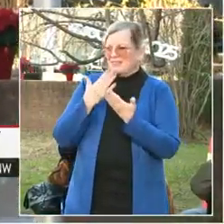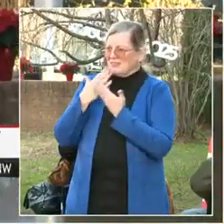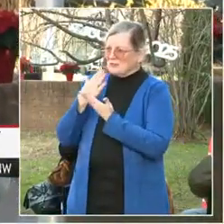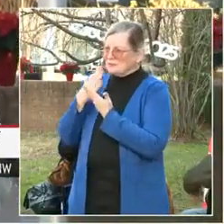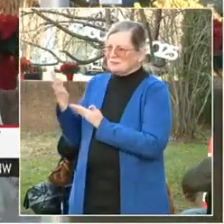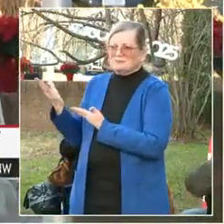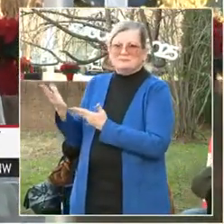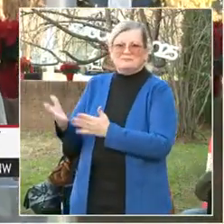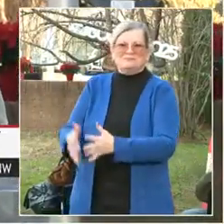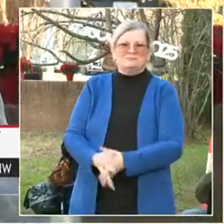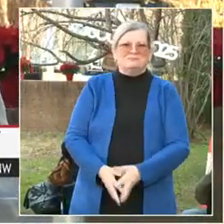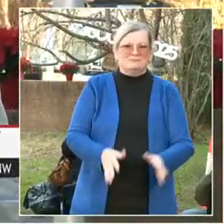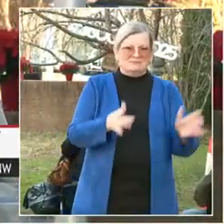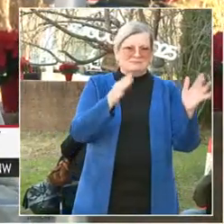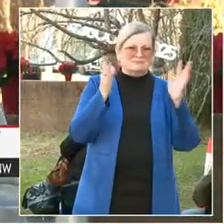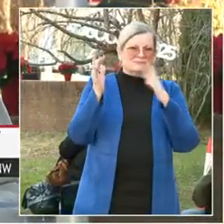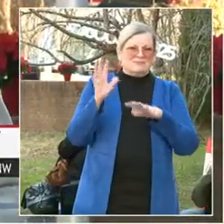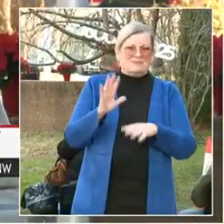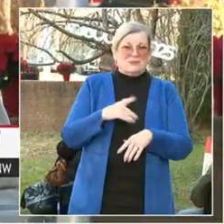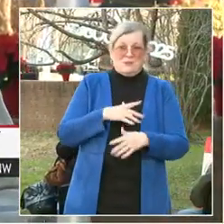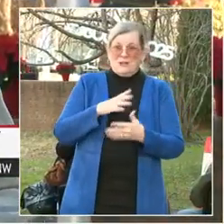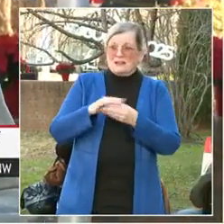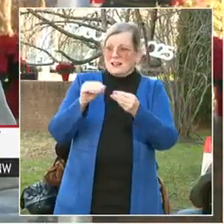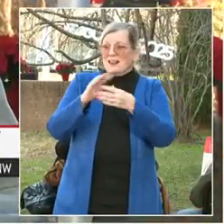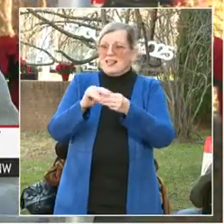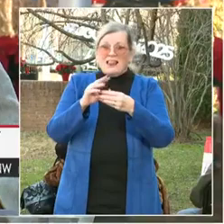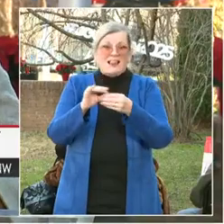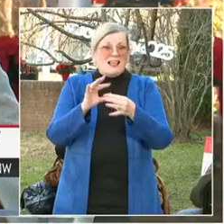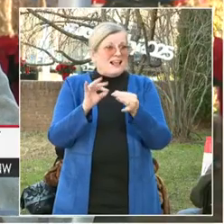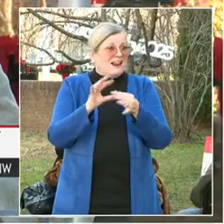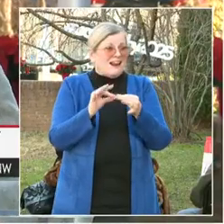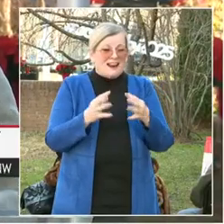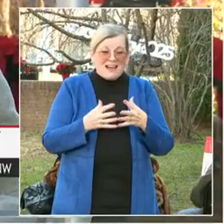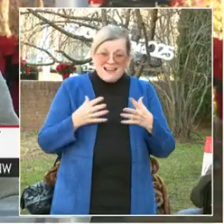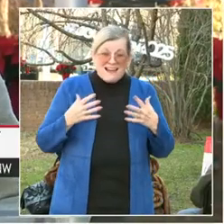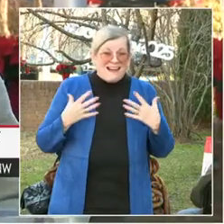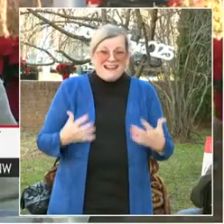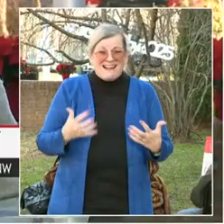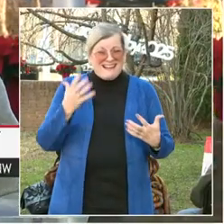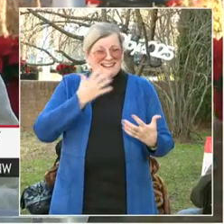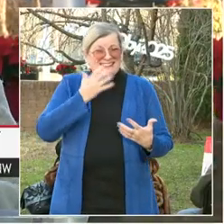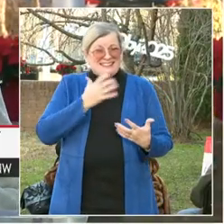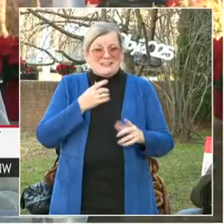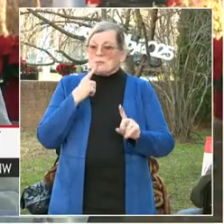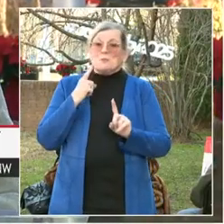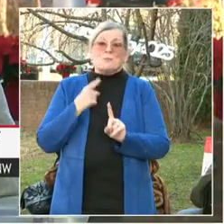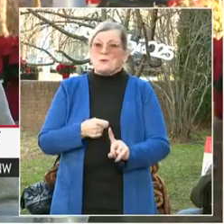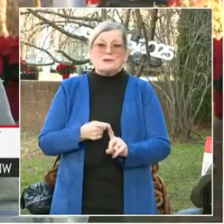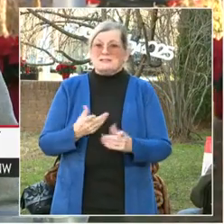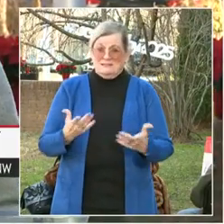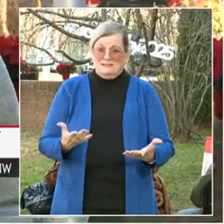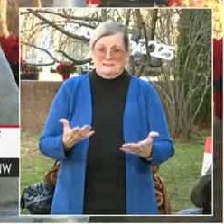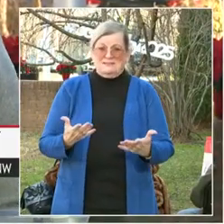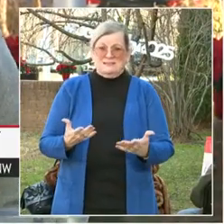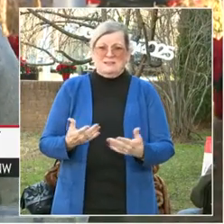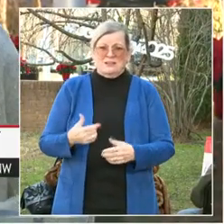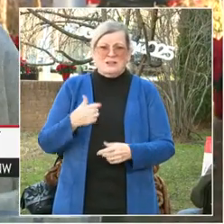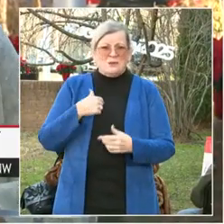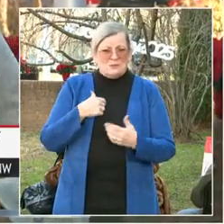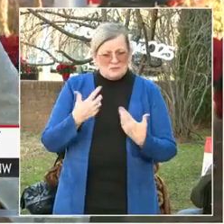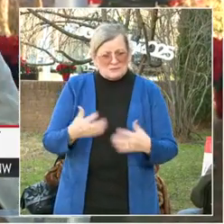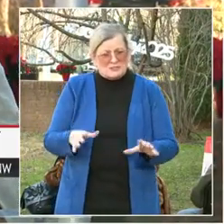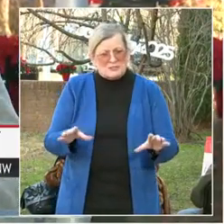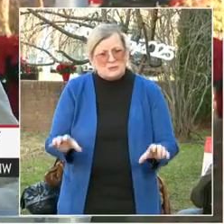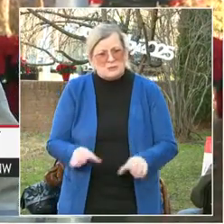you. Okay, we've said a lot. And what it amounts to is that we're doing everything